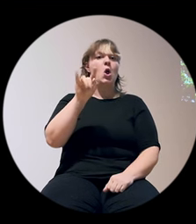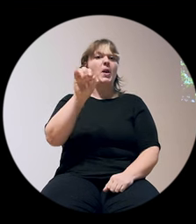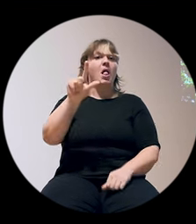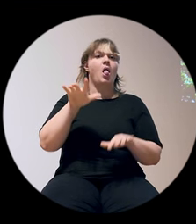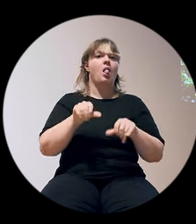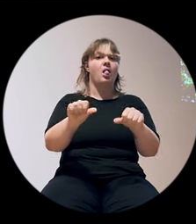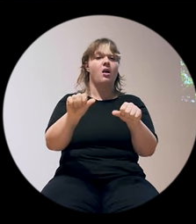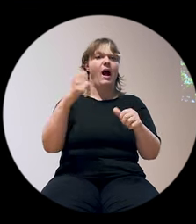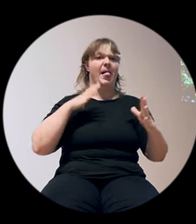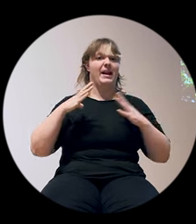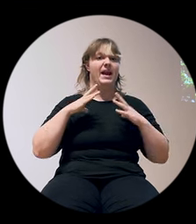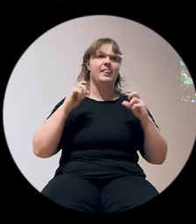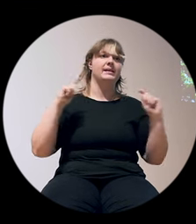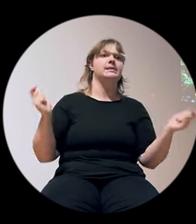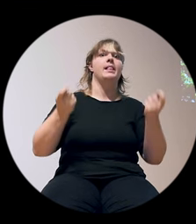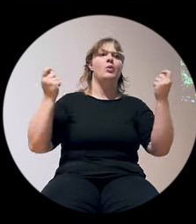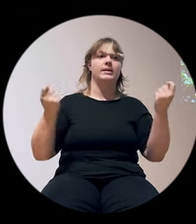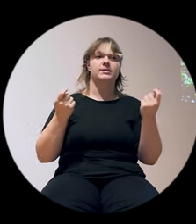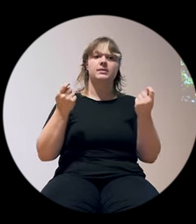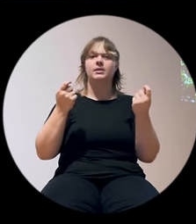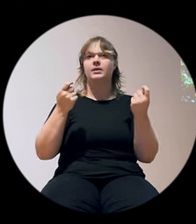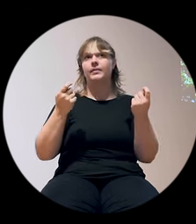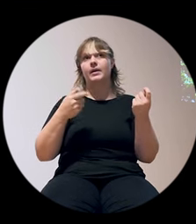that celebrates the